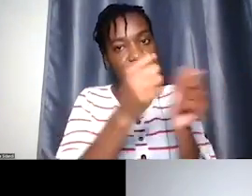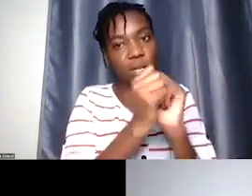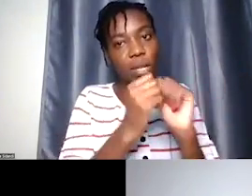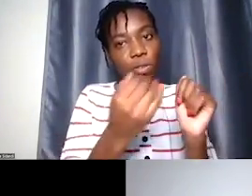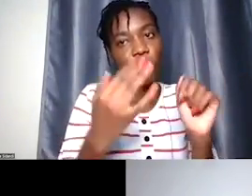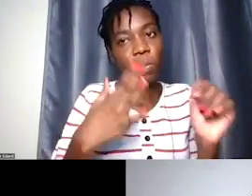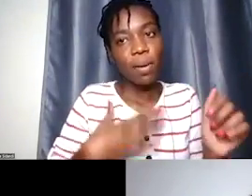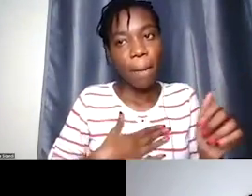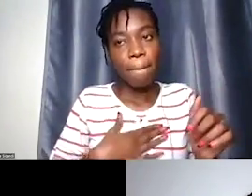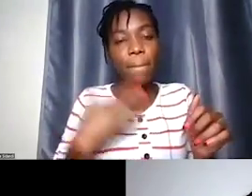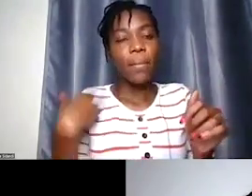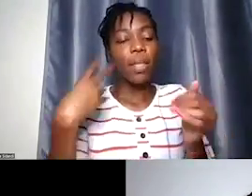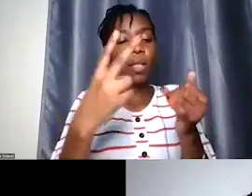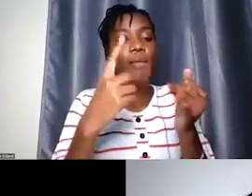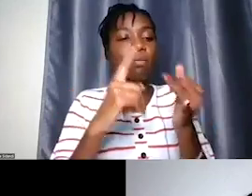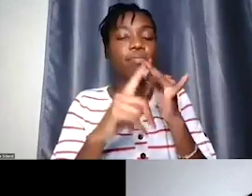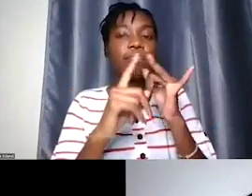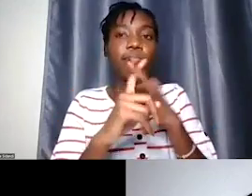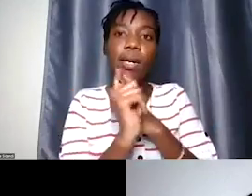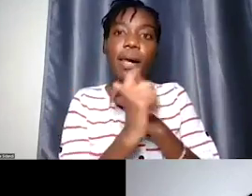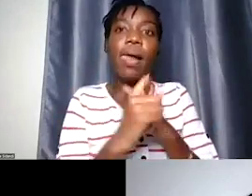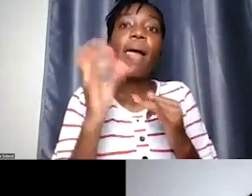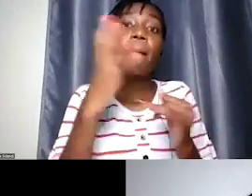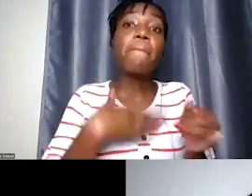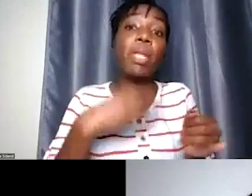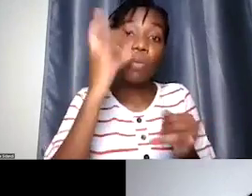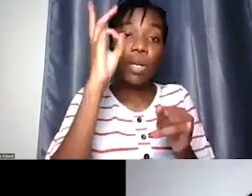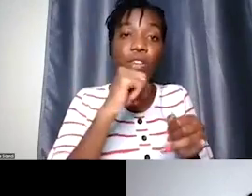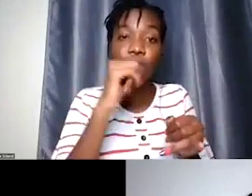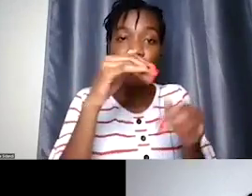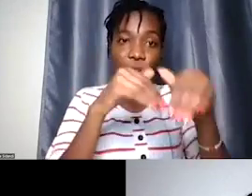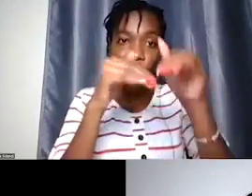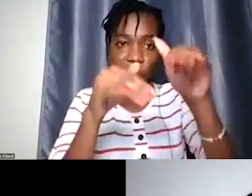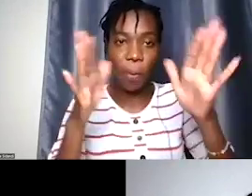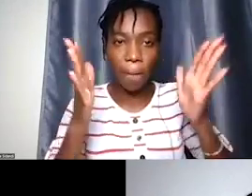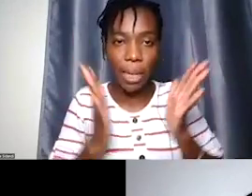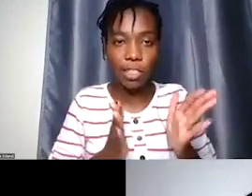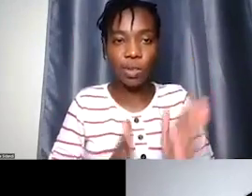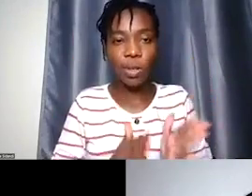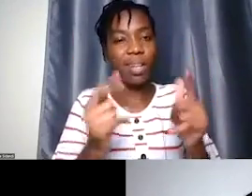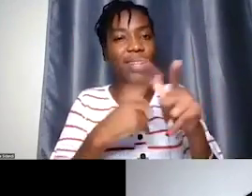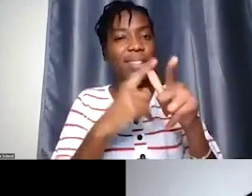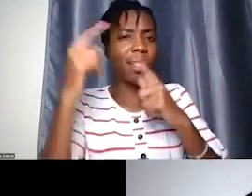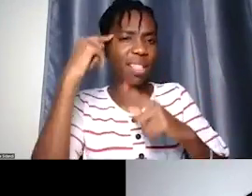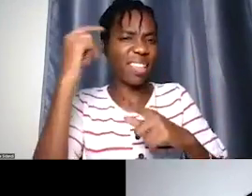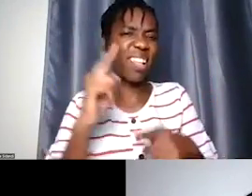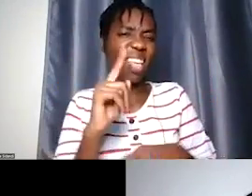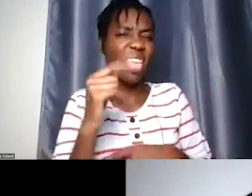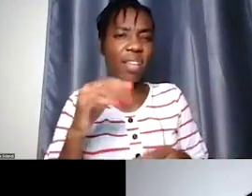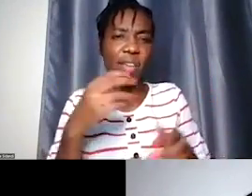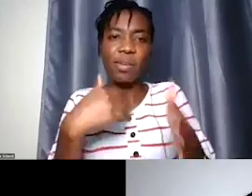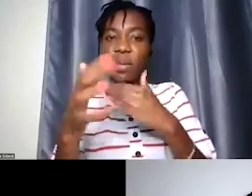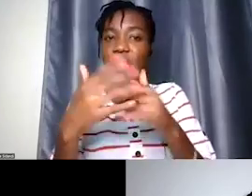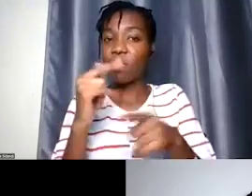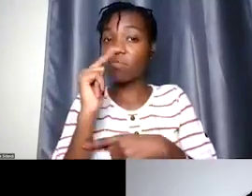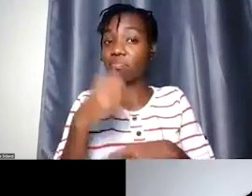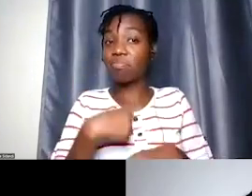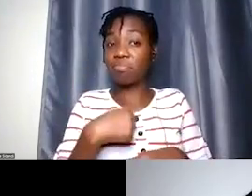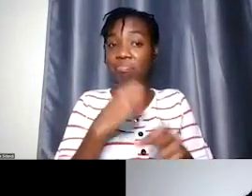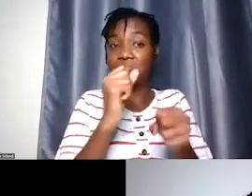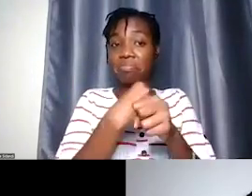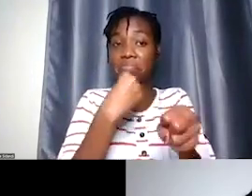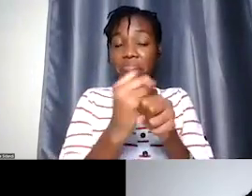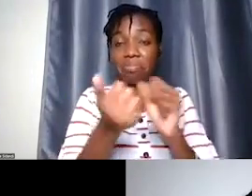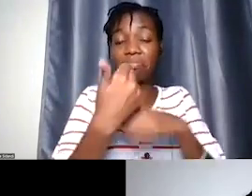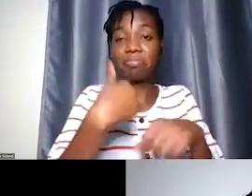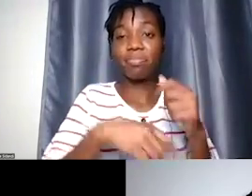not going to be following the person, ndio afikirie yeye ndiye my sponsor. Think that he is my